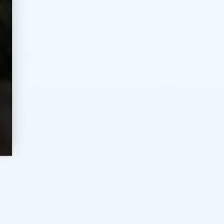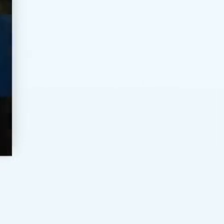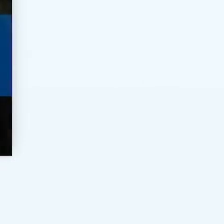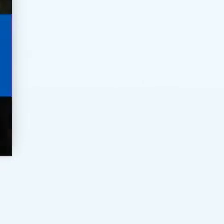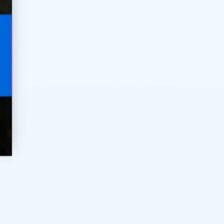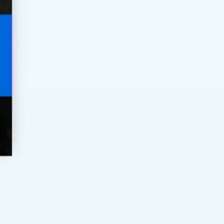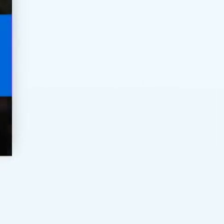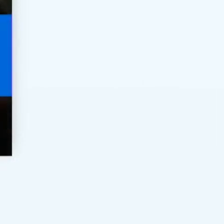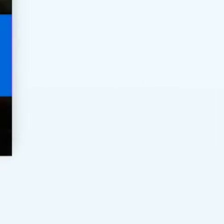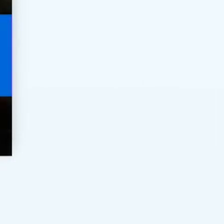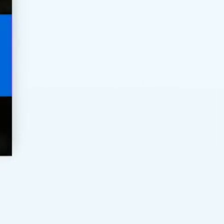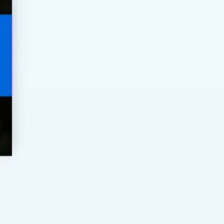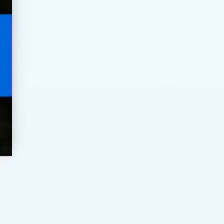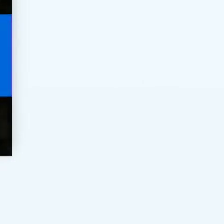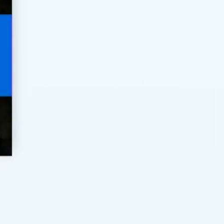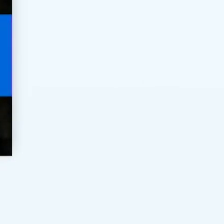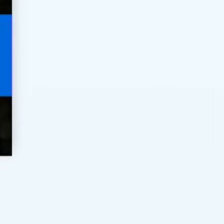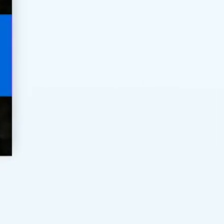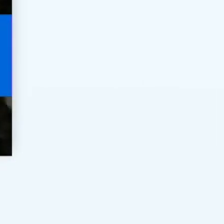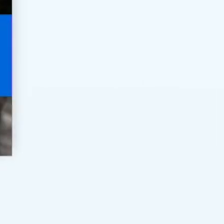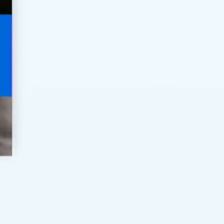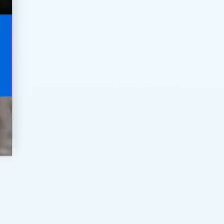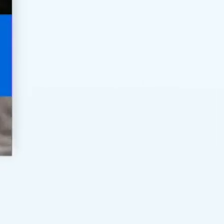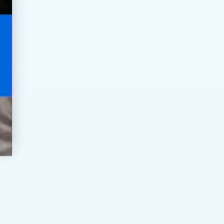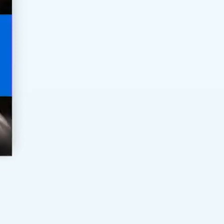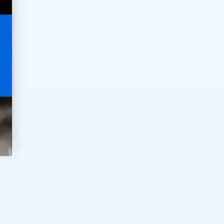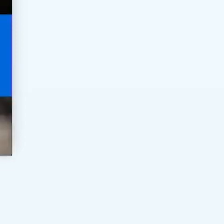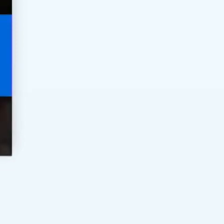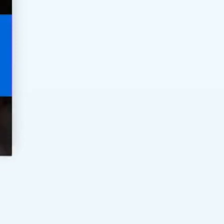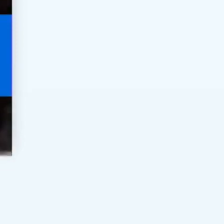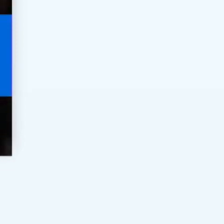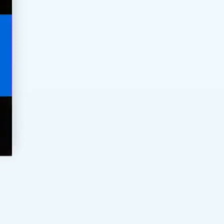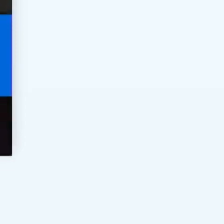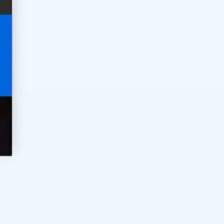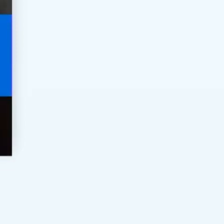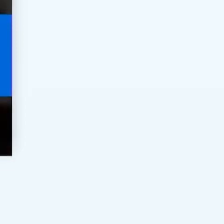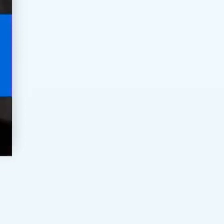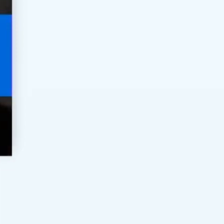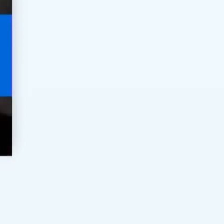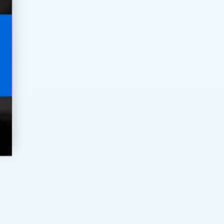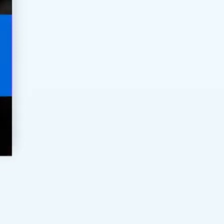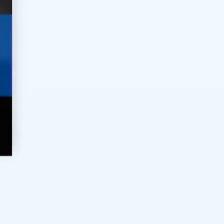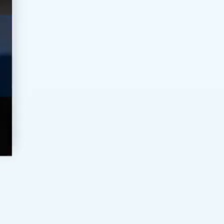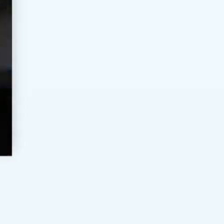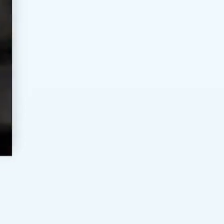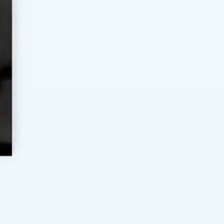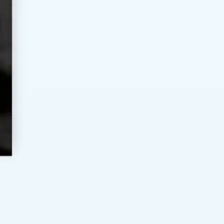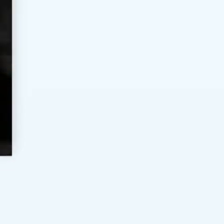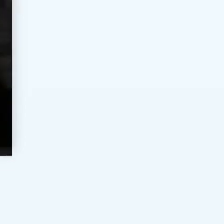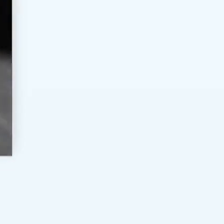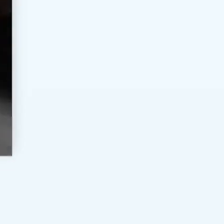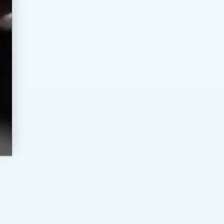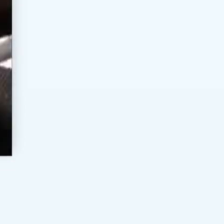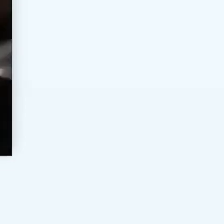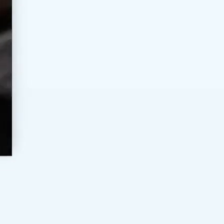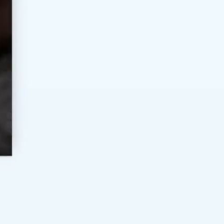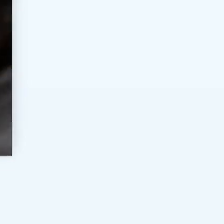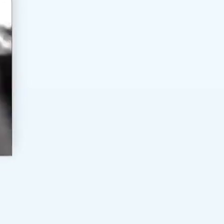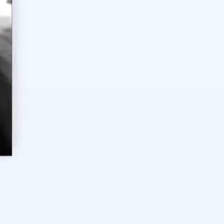Haiti needs so much assistance right now. If there's any time, this is the time that Haiti